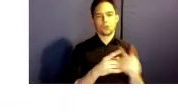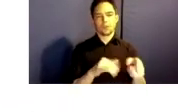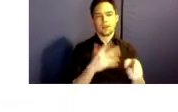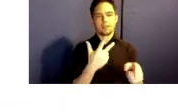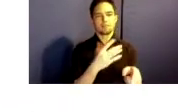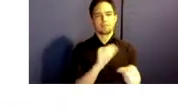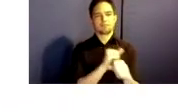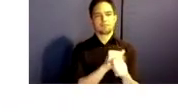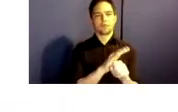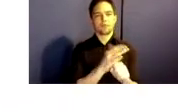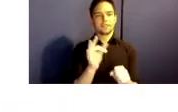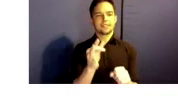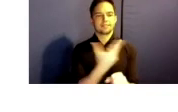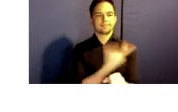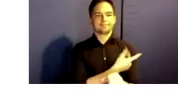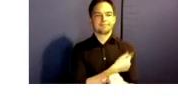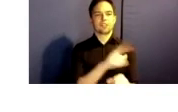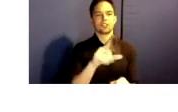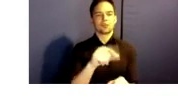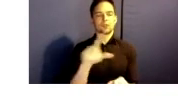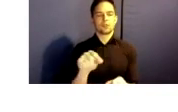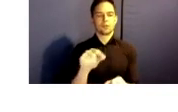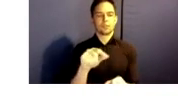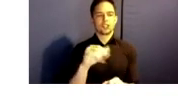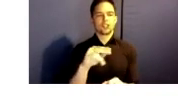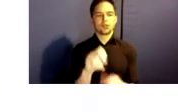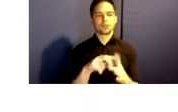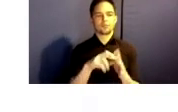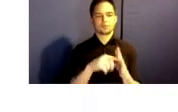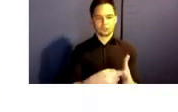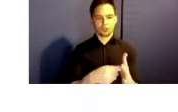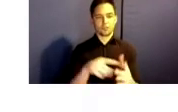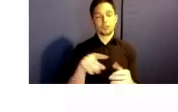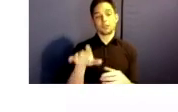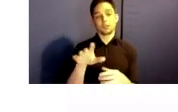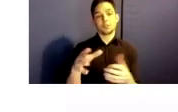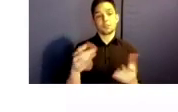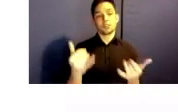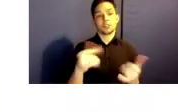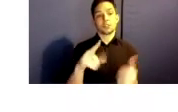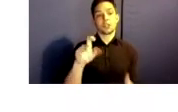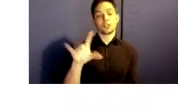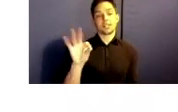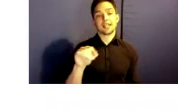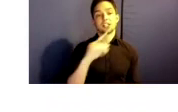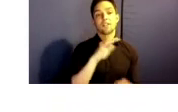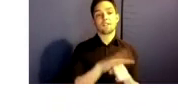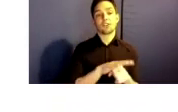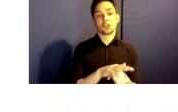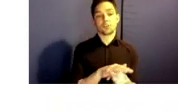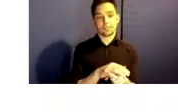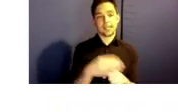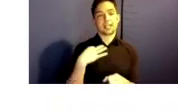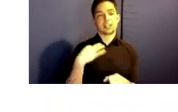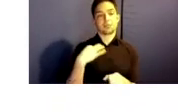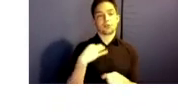since June 2020. We have currently 190 confirmed or eligible